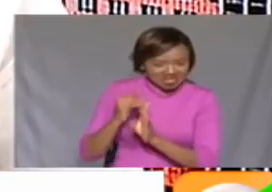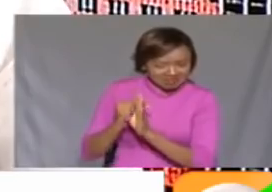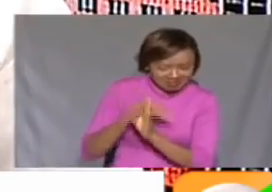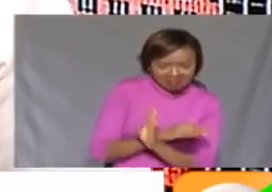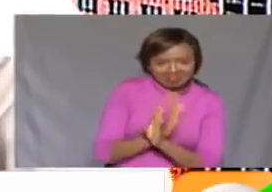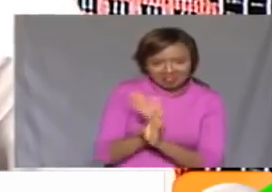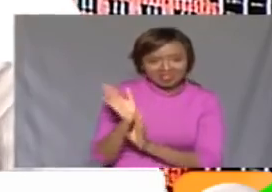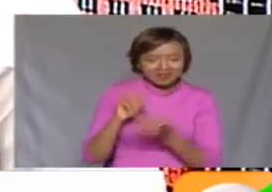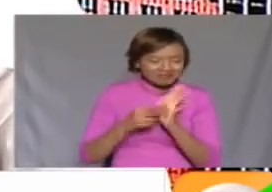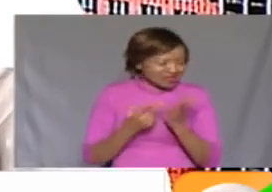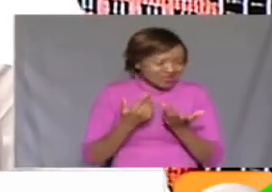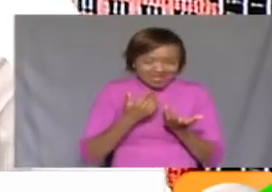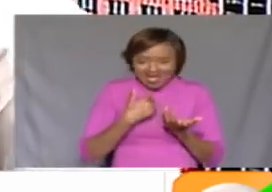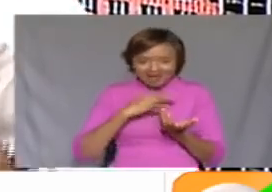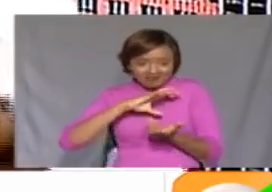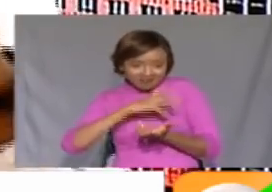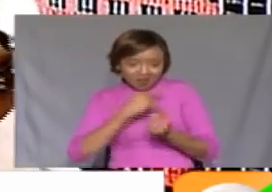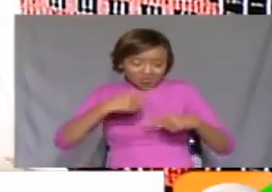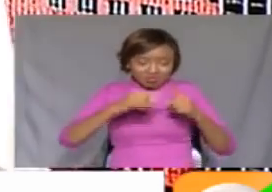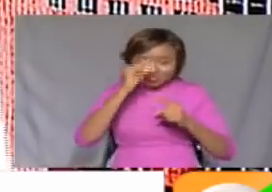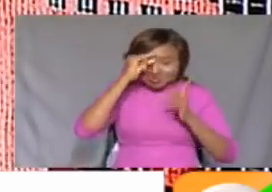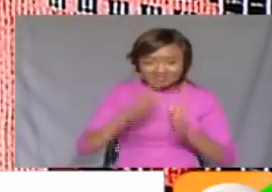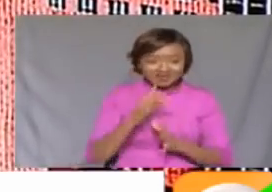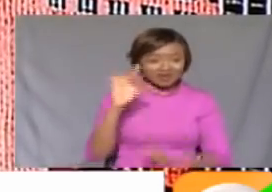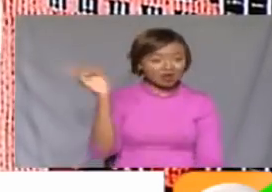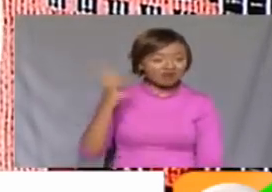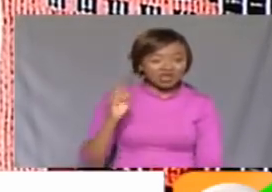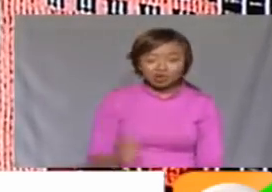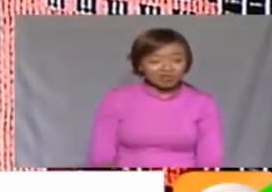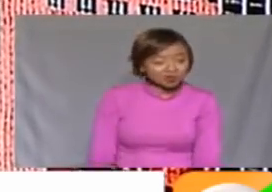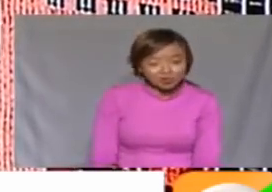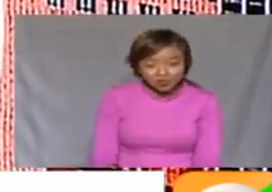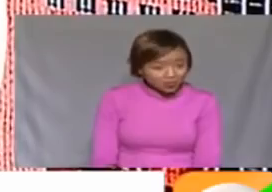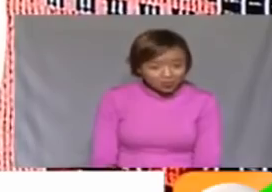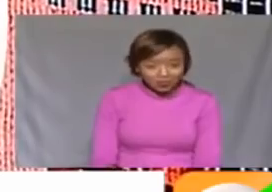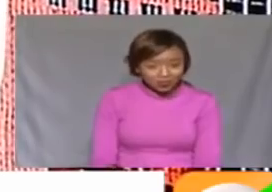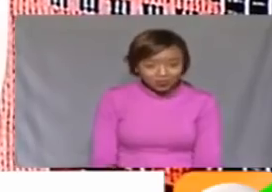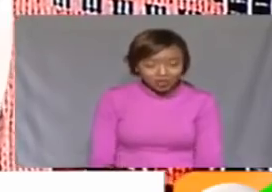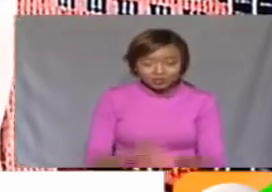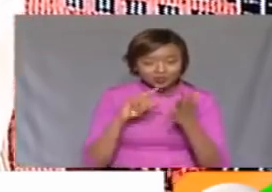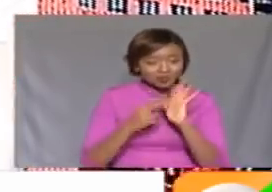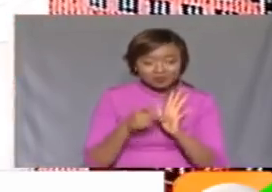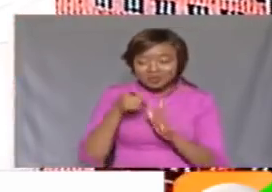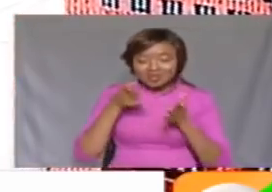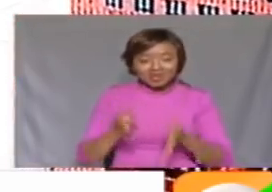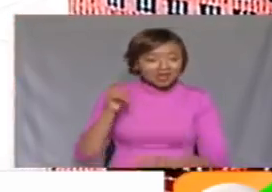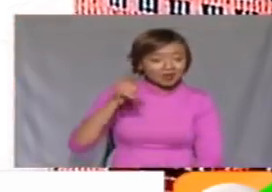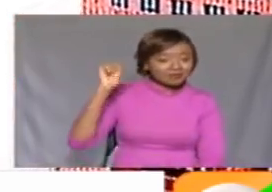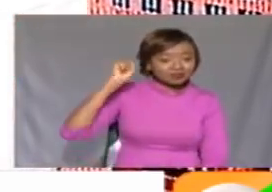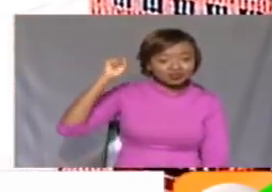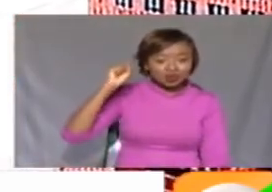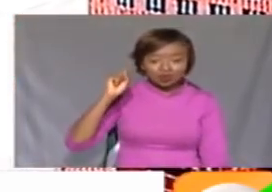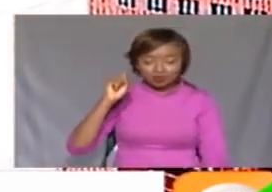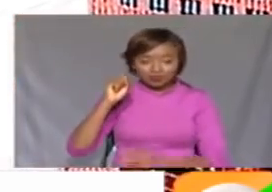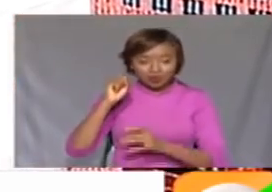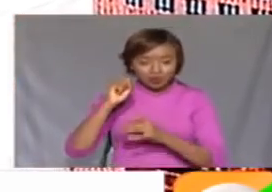position to be governor of Nairobi. So this was a compromise arrangement, and what he is doing will only spur the other